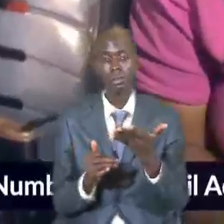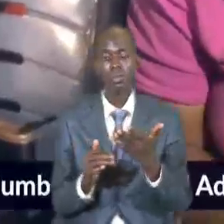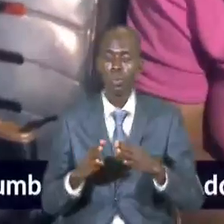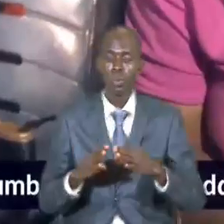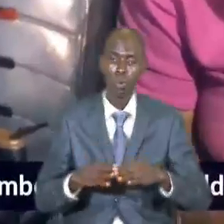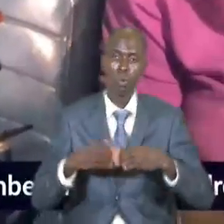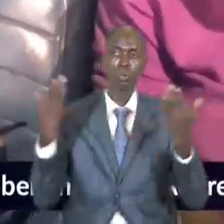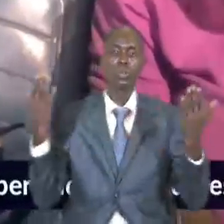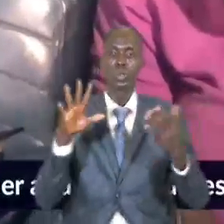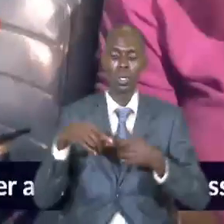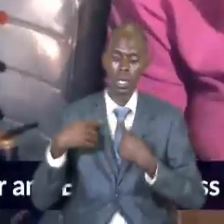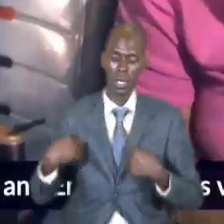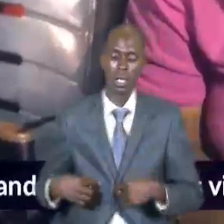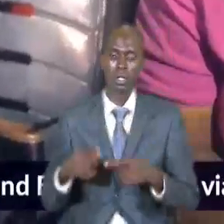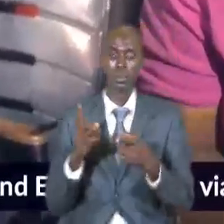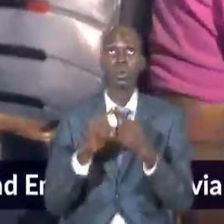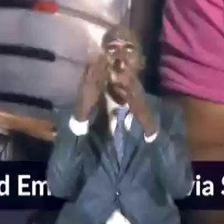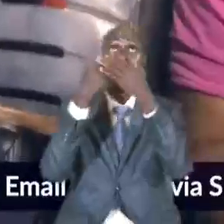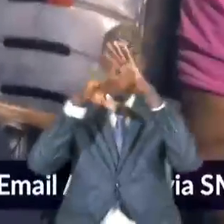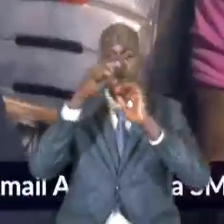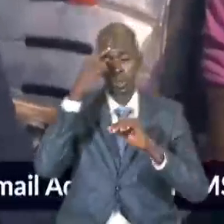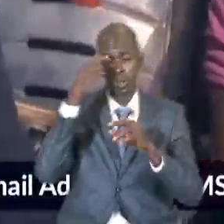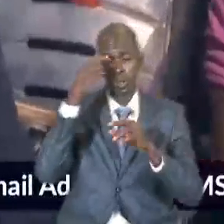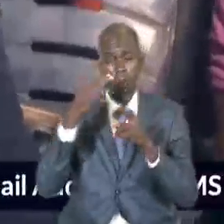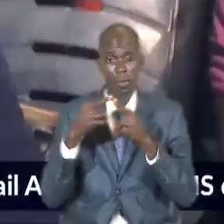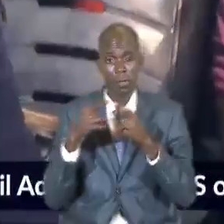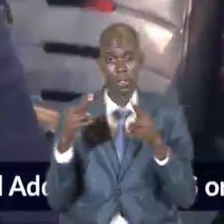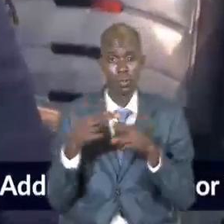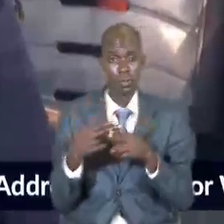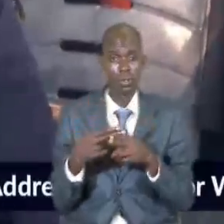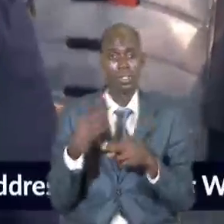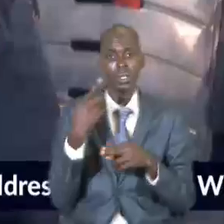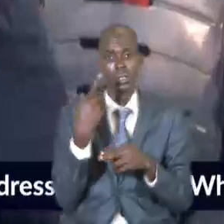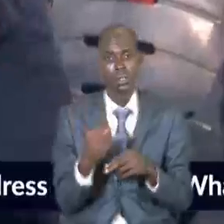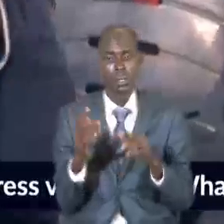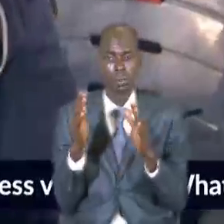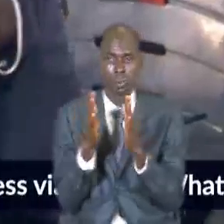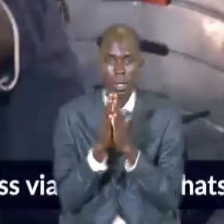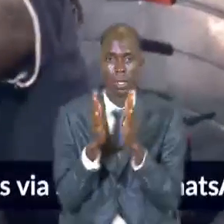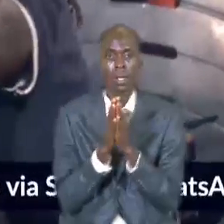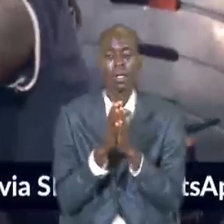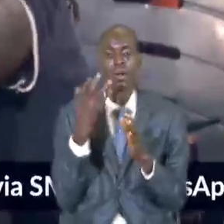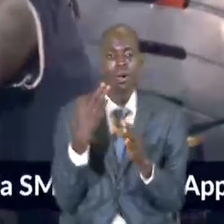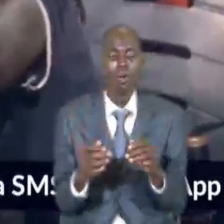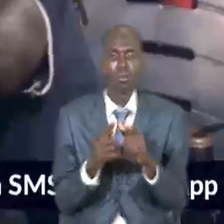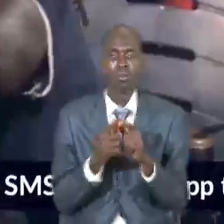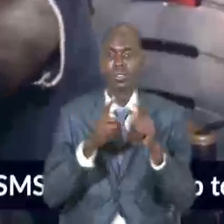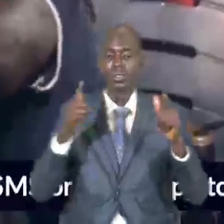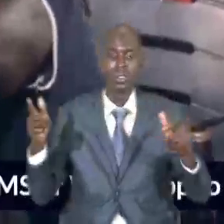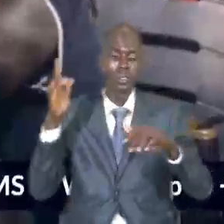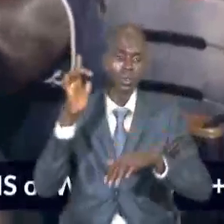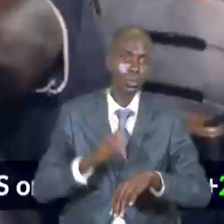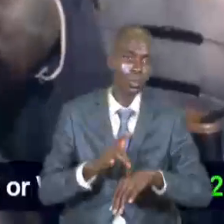very soon, the prayer of interruption is going to happen